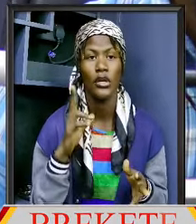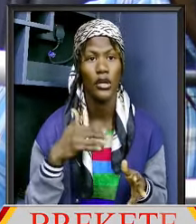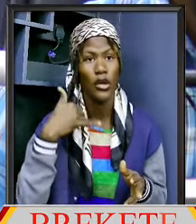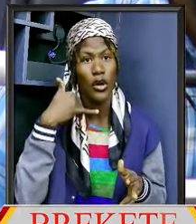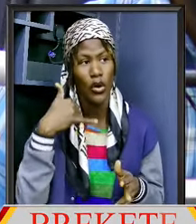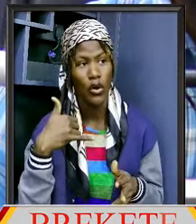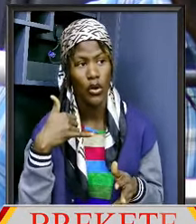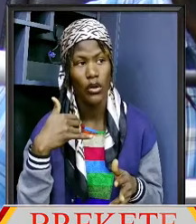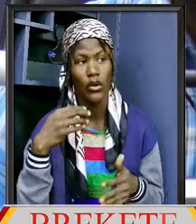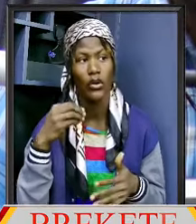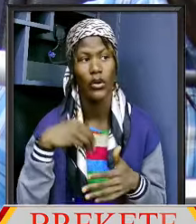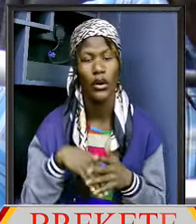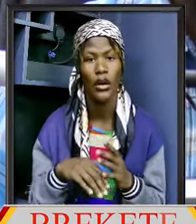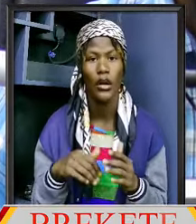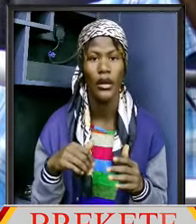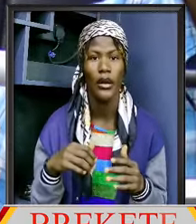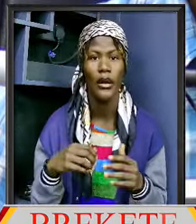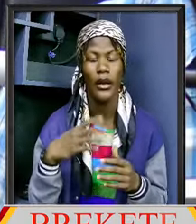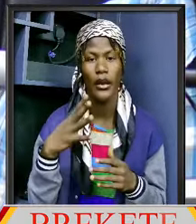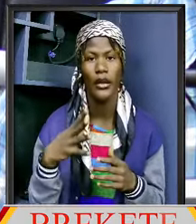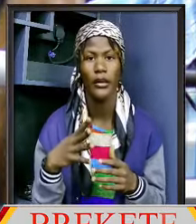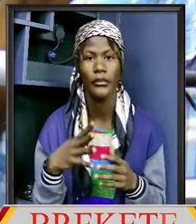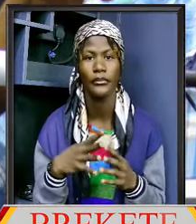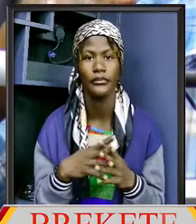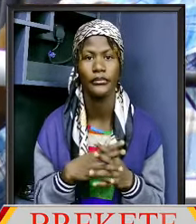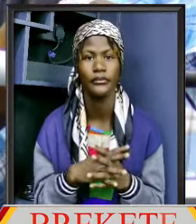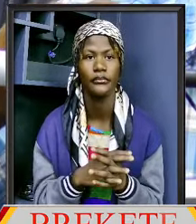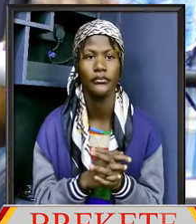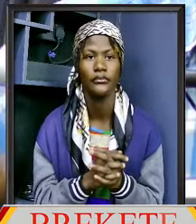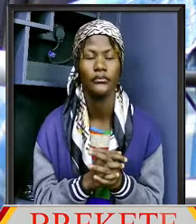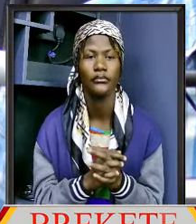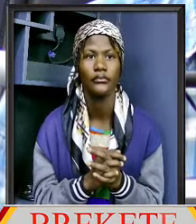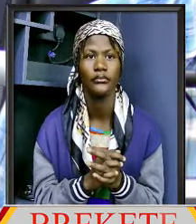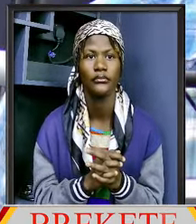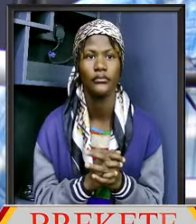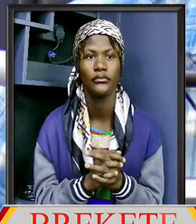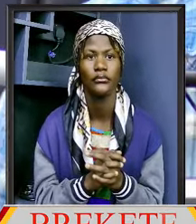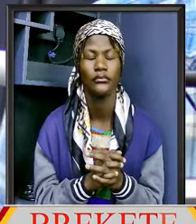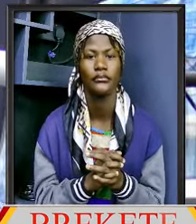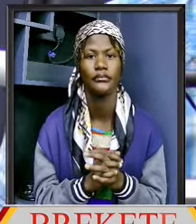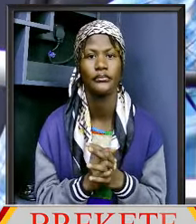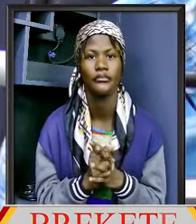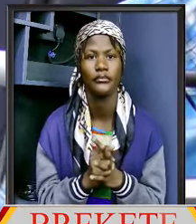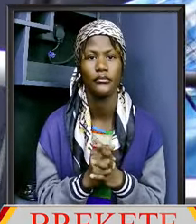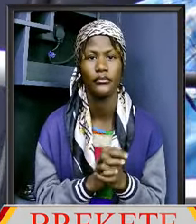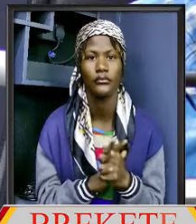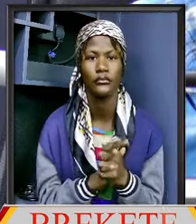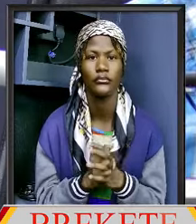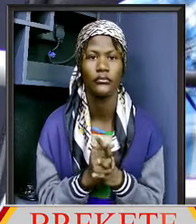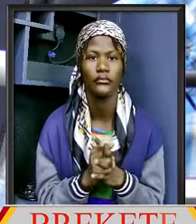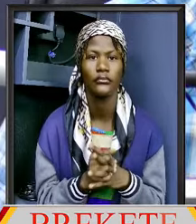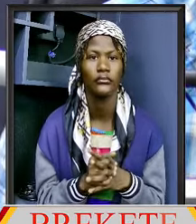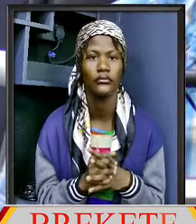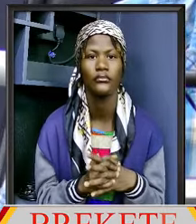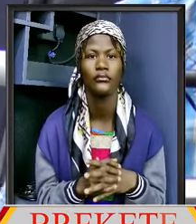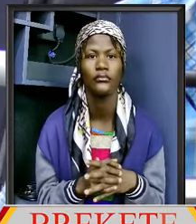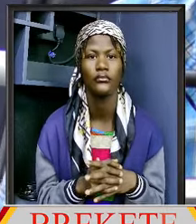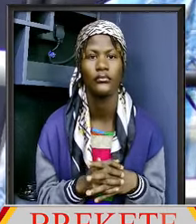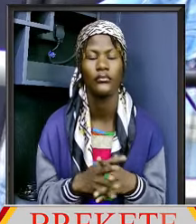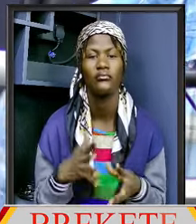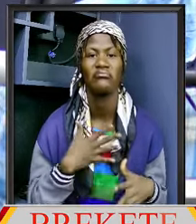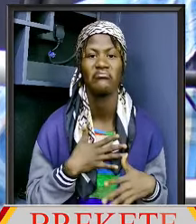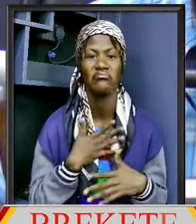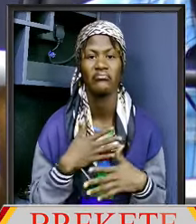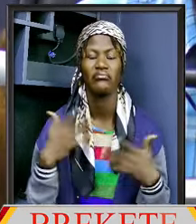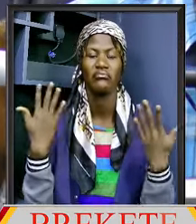come. We'll reach out to them before we take this case, eh? Okay. I beg, okay, make we